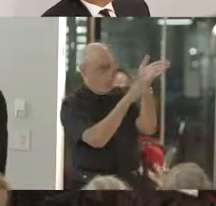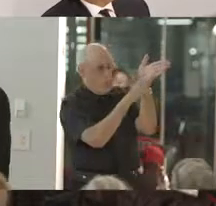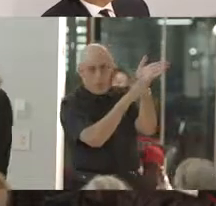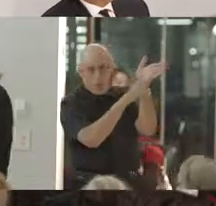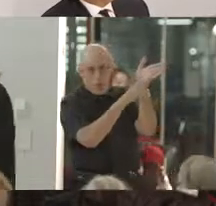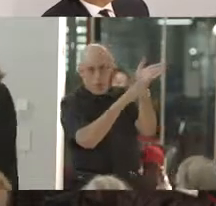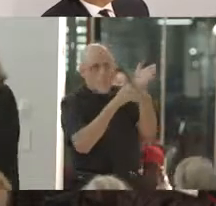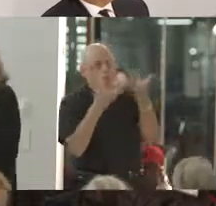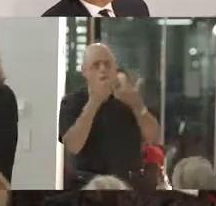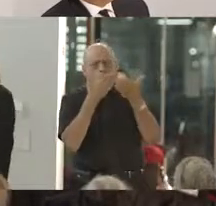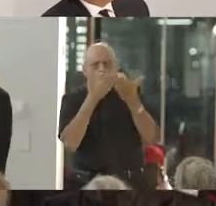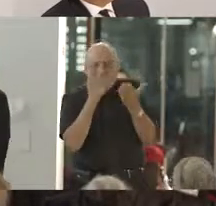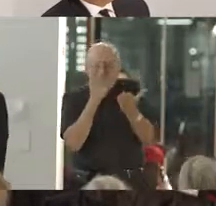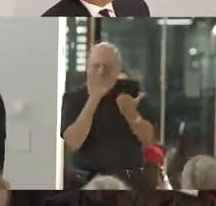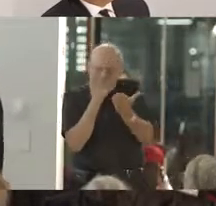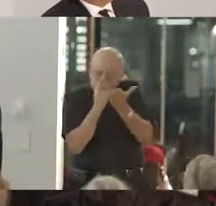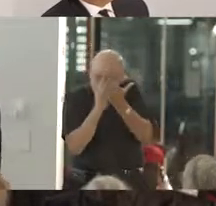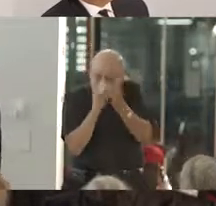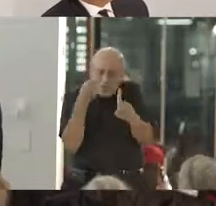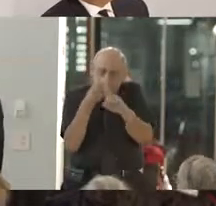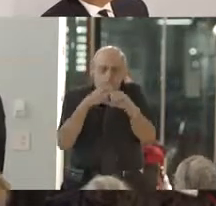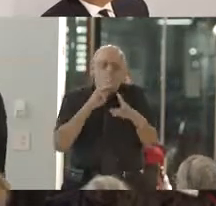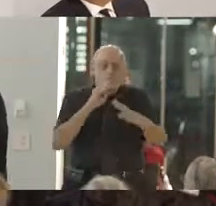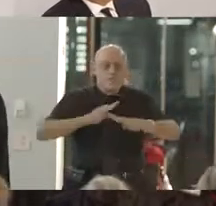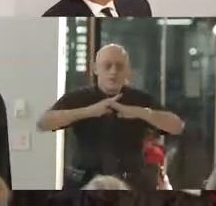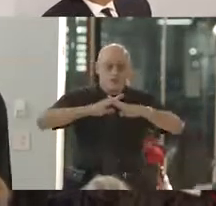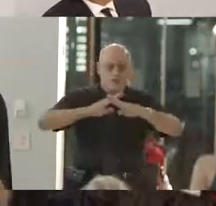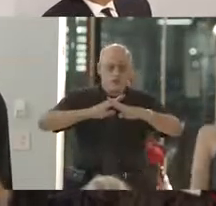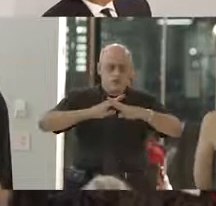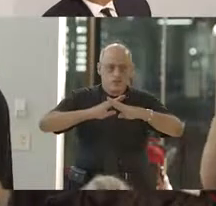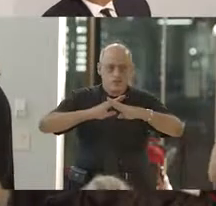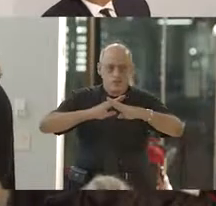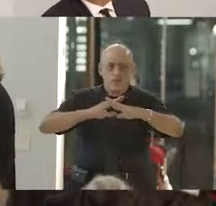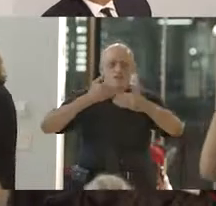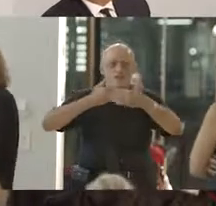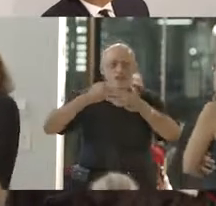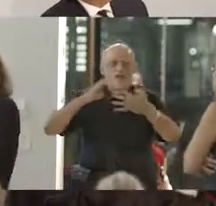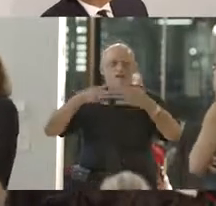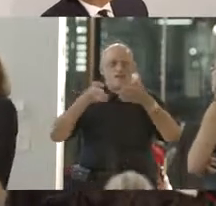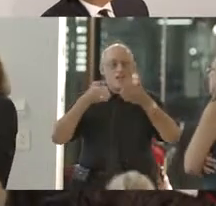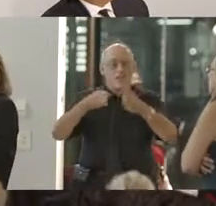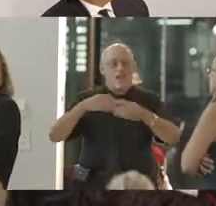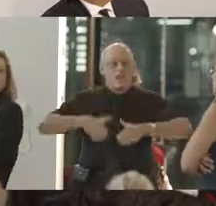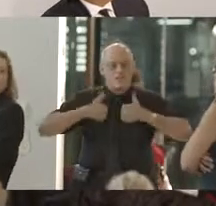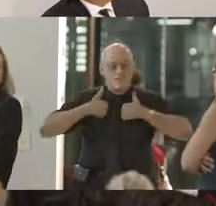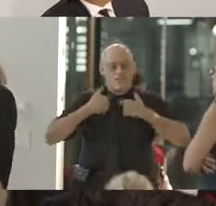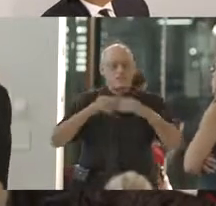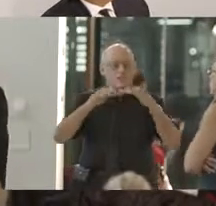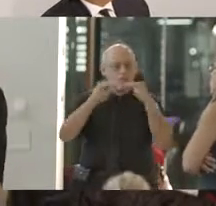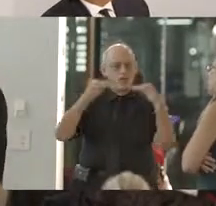pretty unimpacted by the flood protection. Up against the Gateway residences here, the platform will need